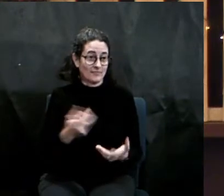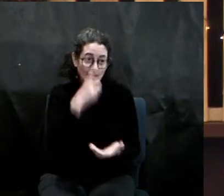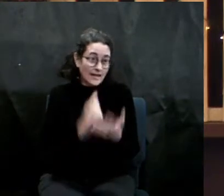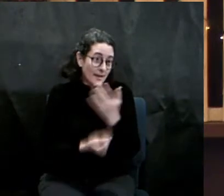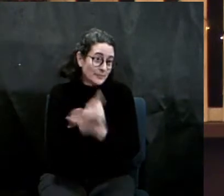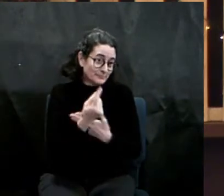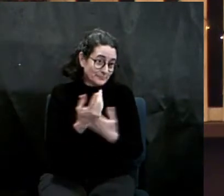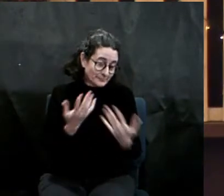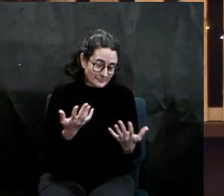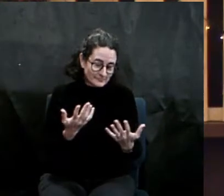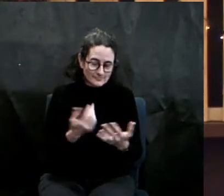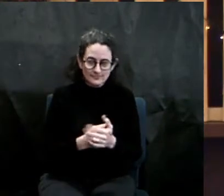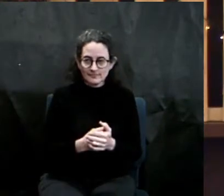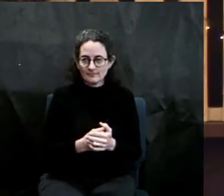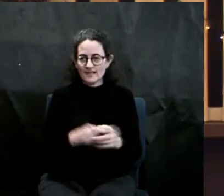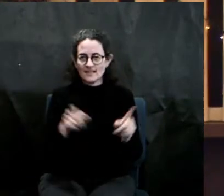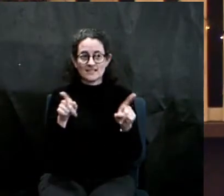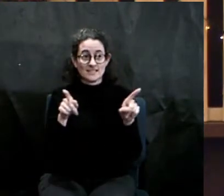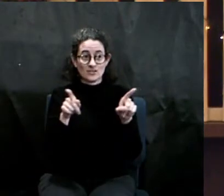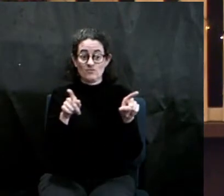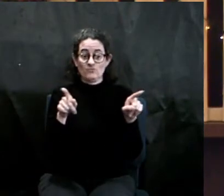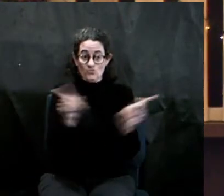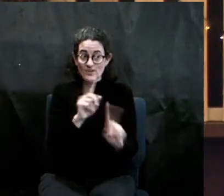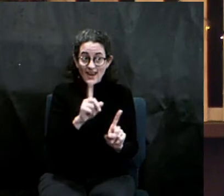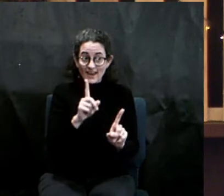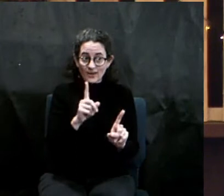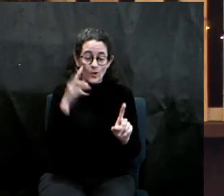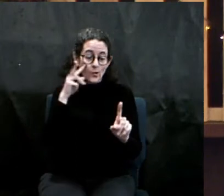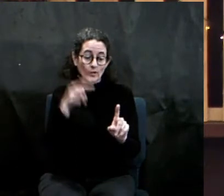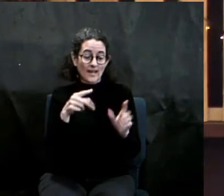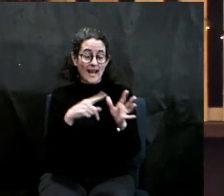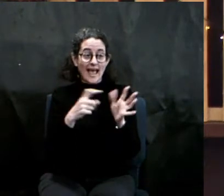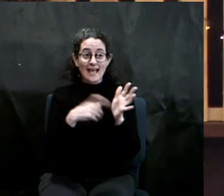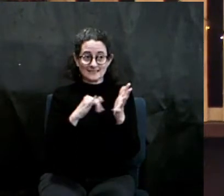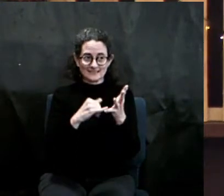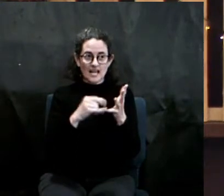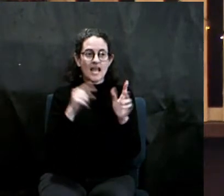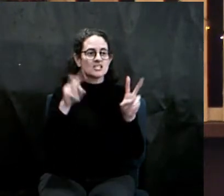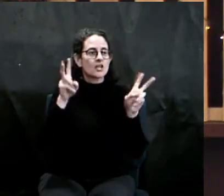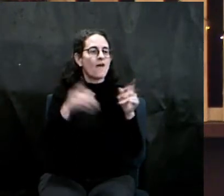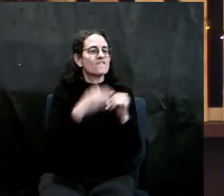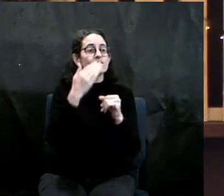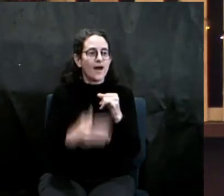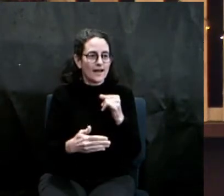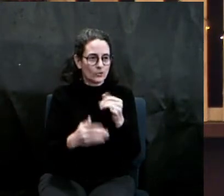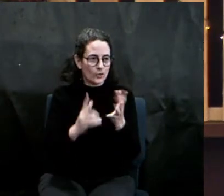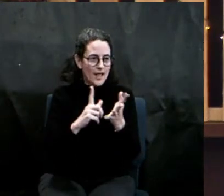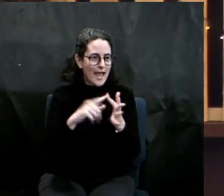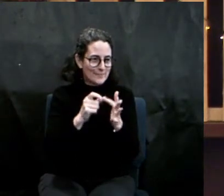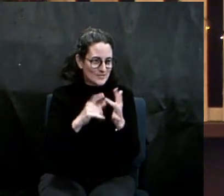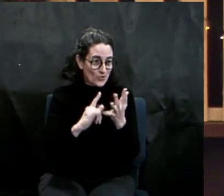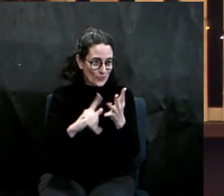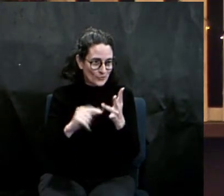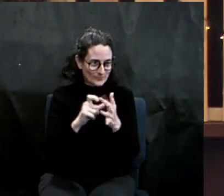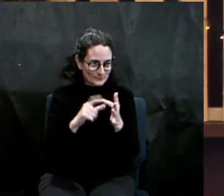Well, as Scott has mentioned, this morning we come to the final episode in the book of Acts. And I wonder, as that was read